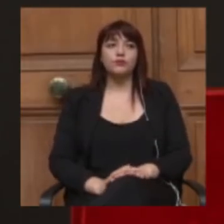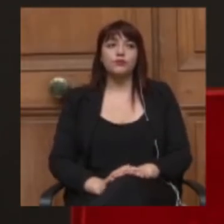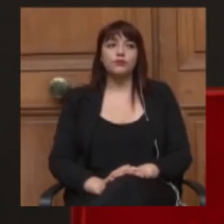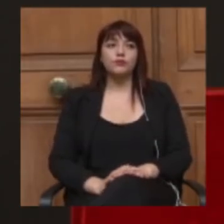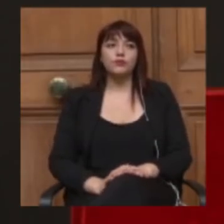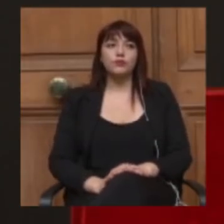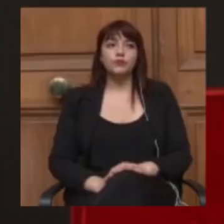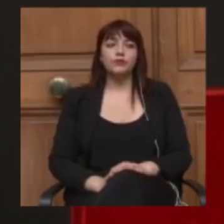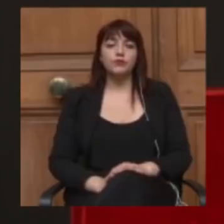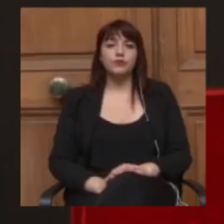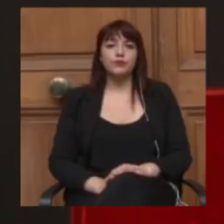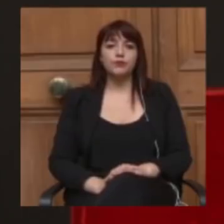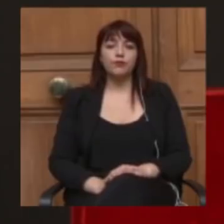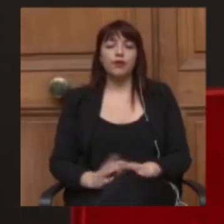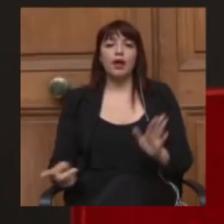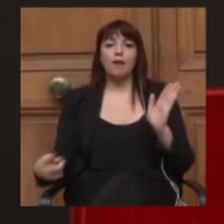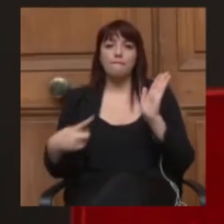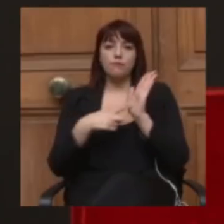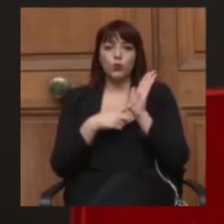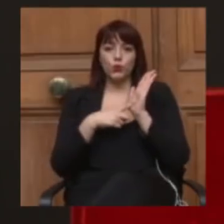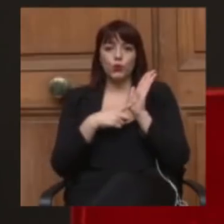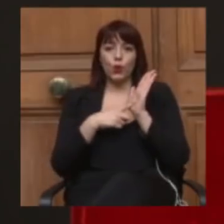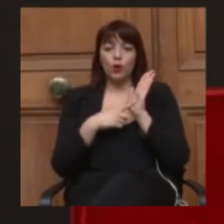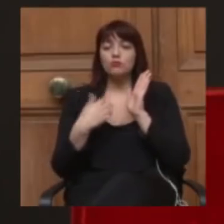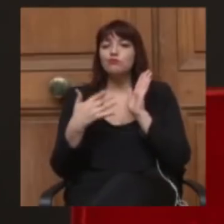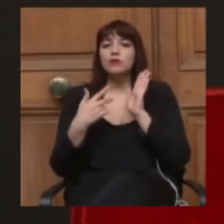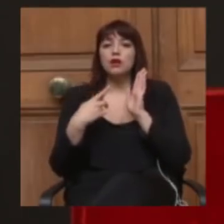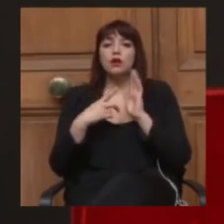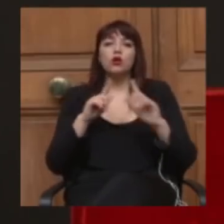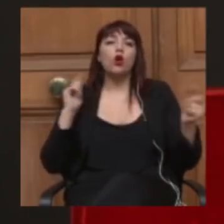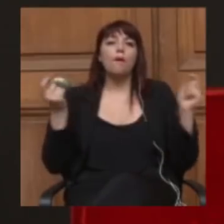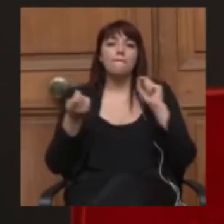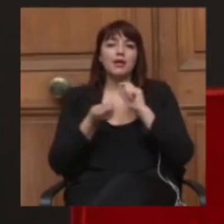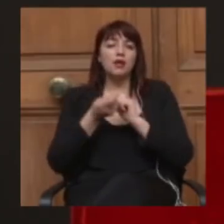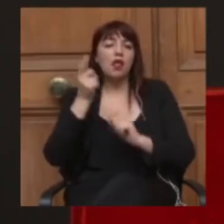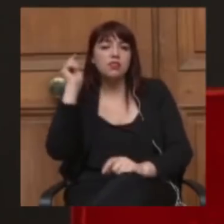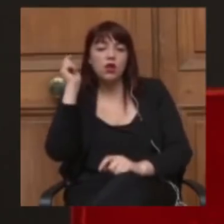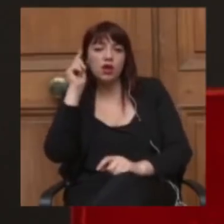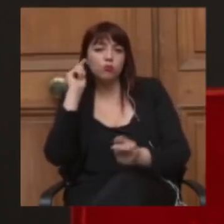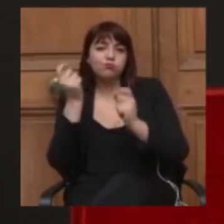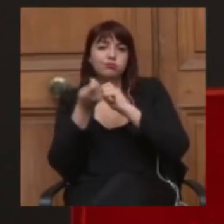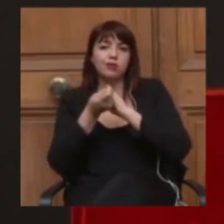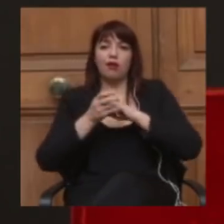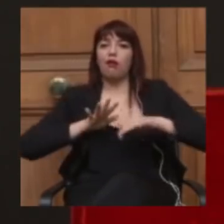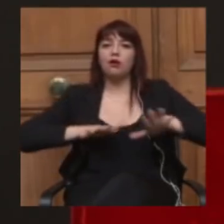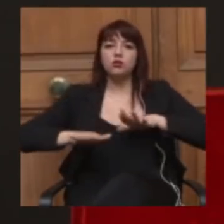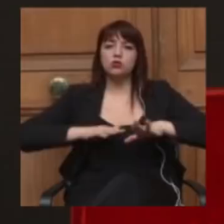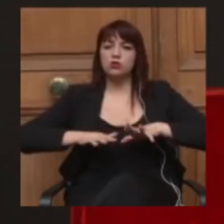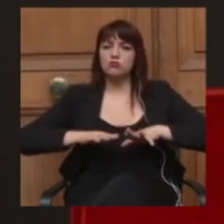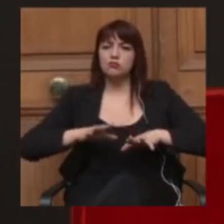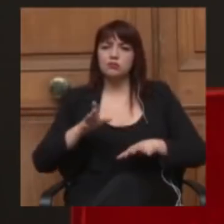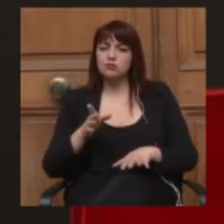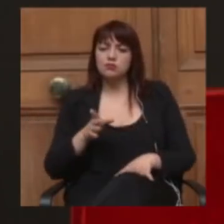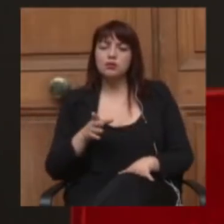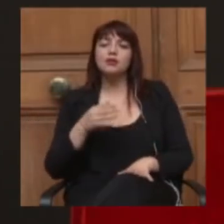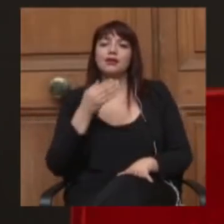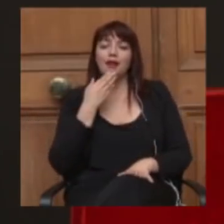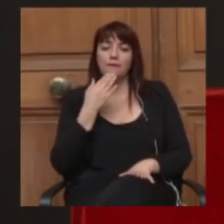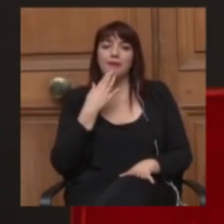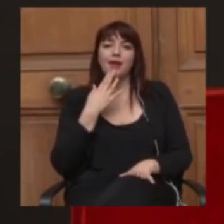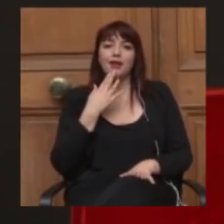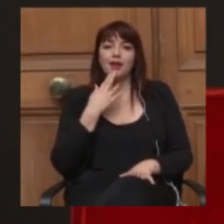The point is not to convert theory into action, but to recognize that at its